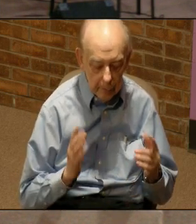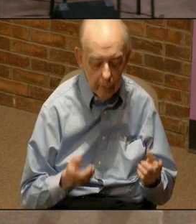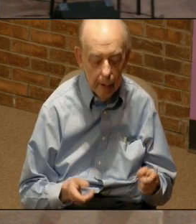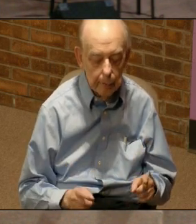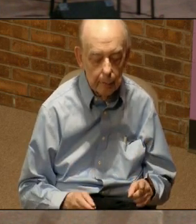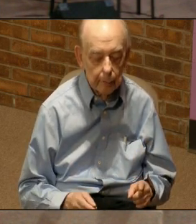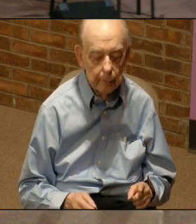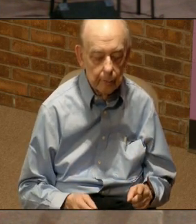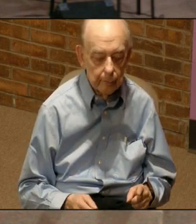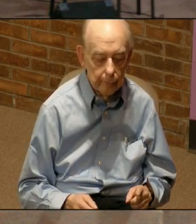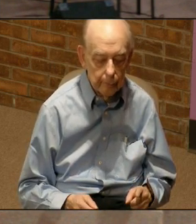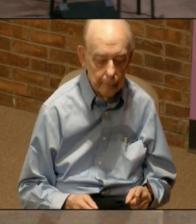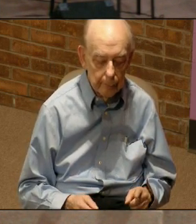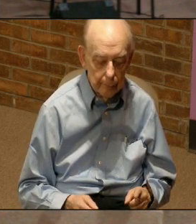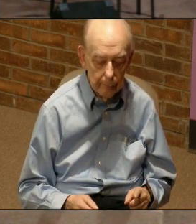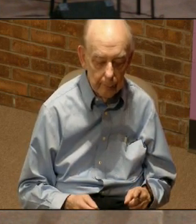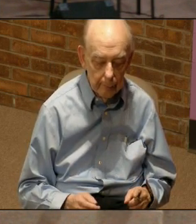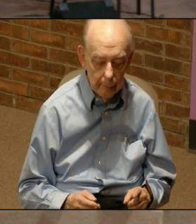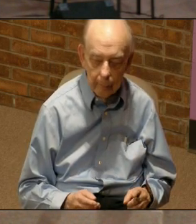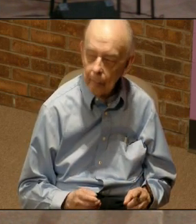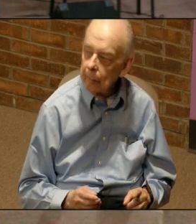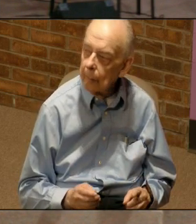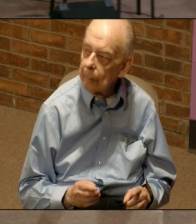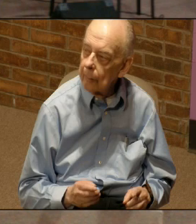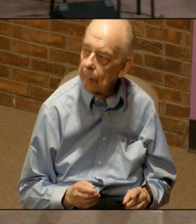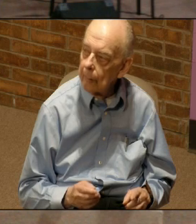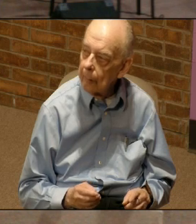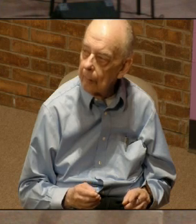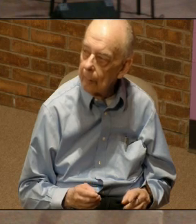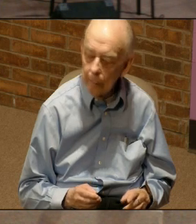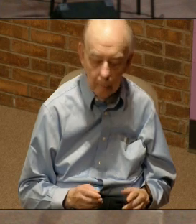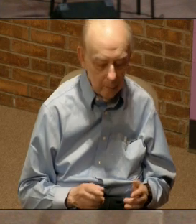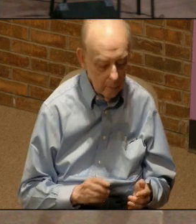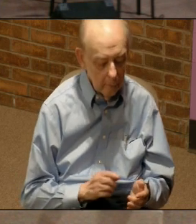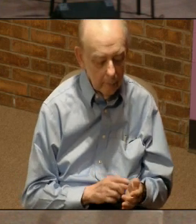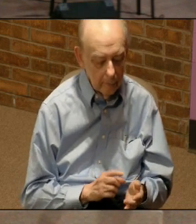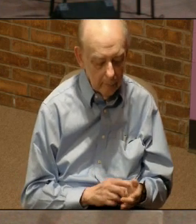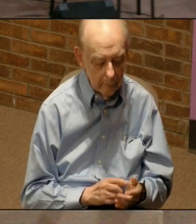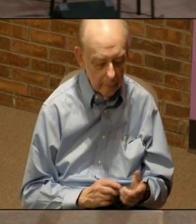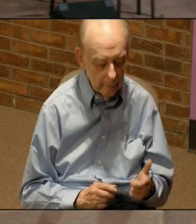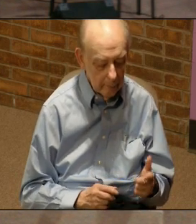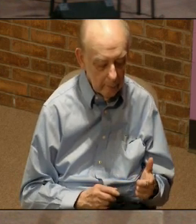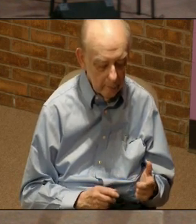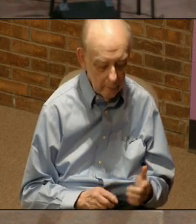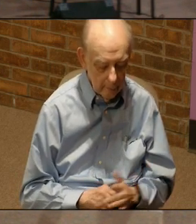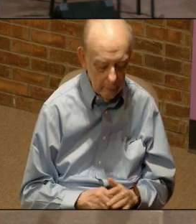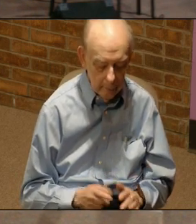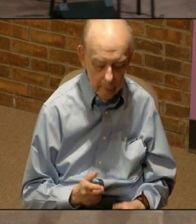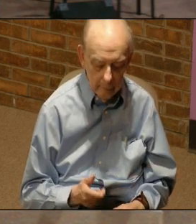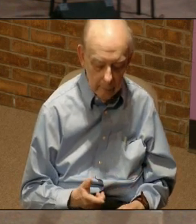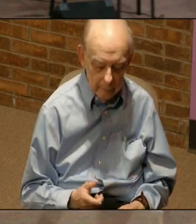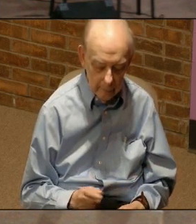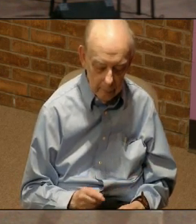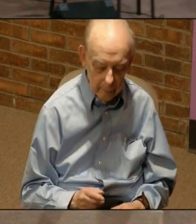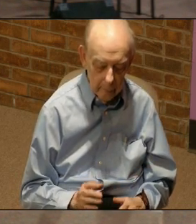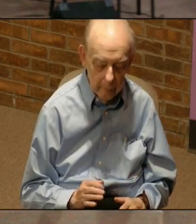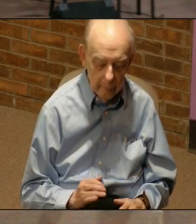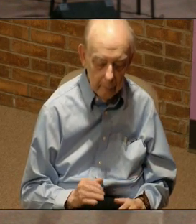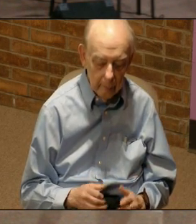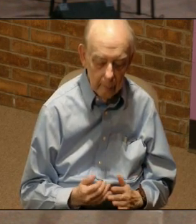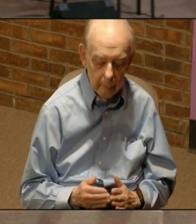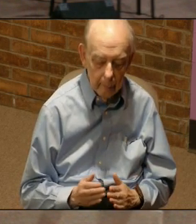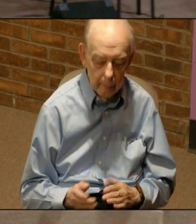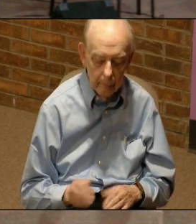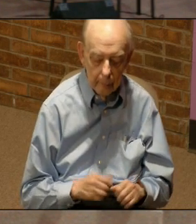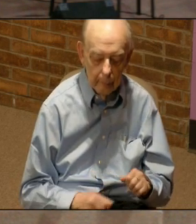happen. He says, if you go on down to Luke chapter 21 and verse number 20, that Jerusalem would be